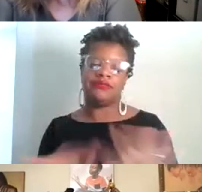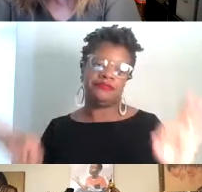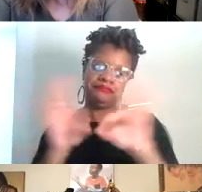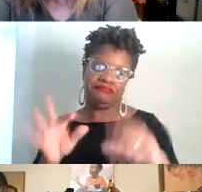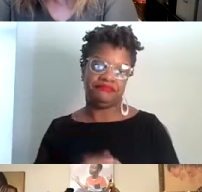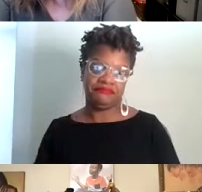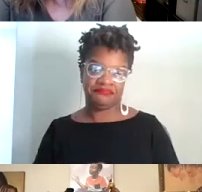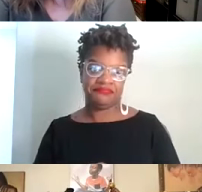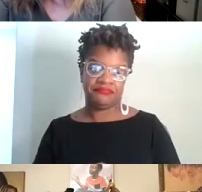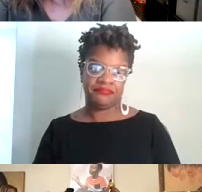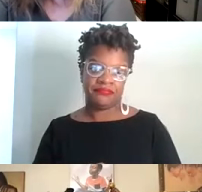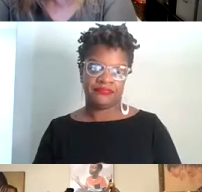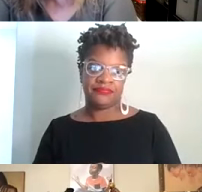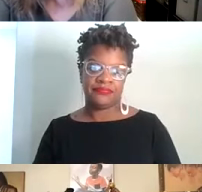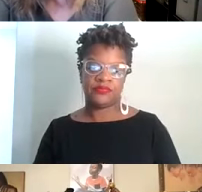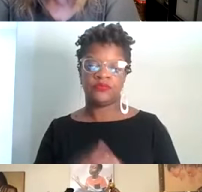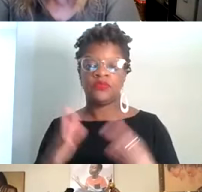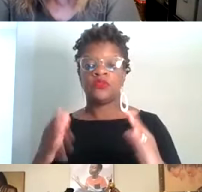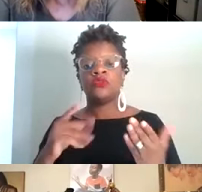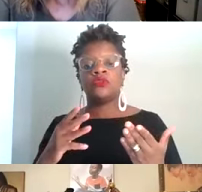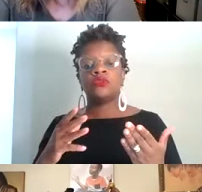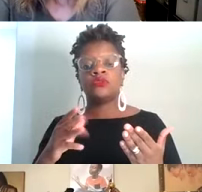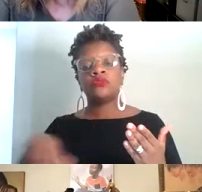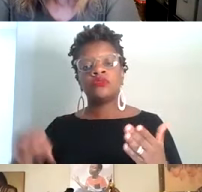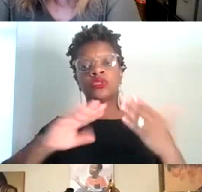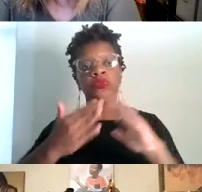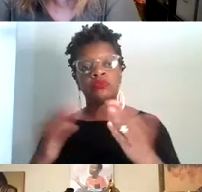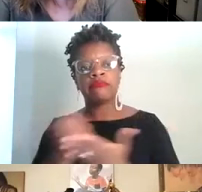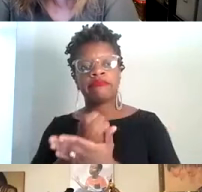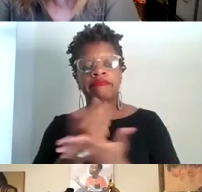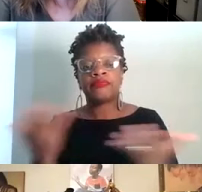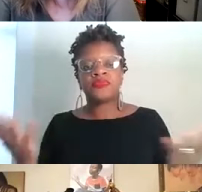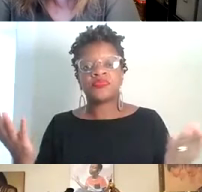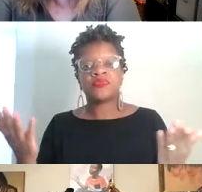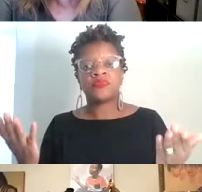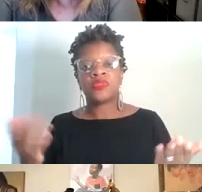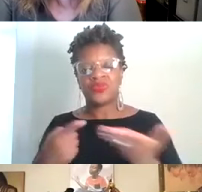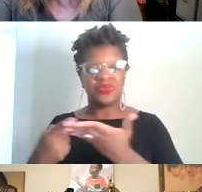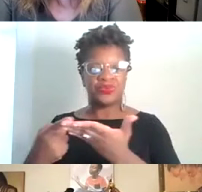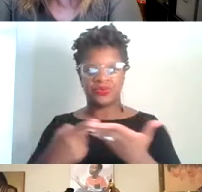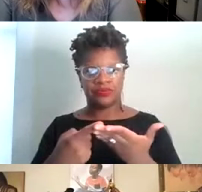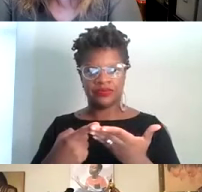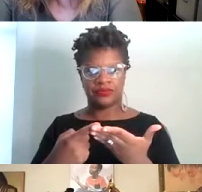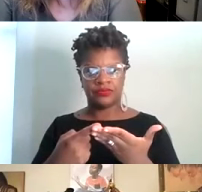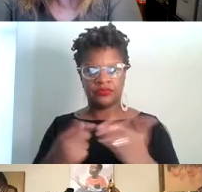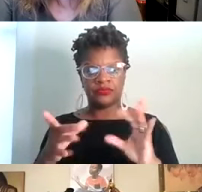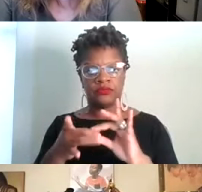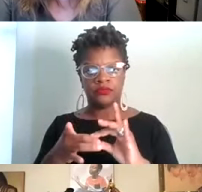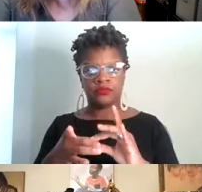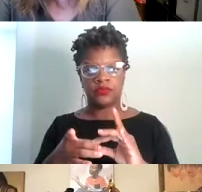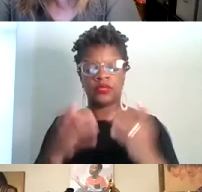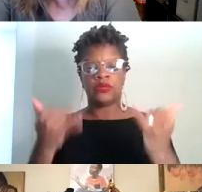So what are our opportunities as a community? And, this is where we'll talk in a little bit about a report that we're